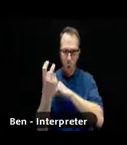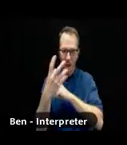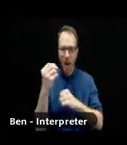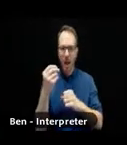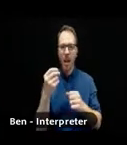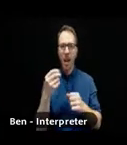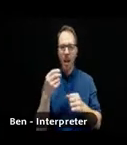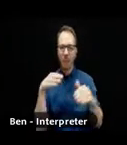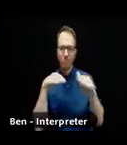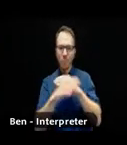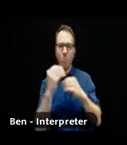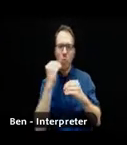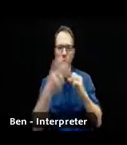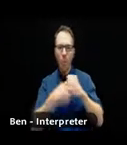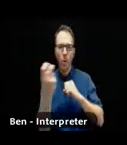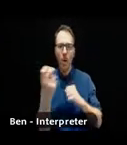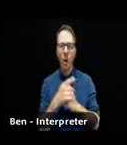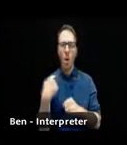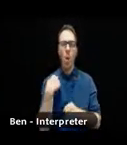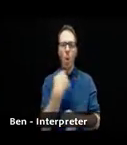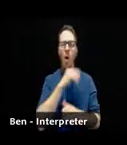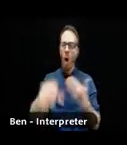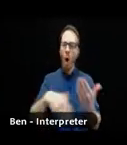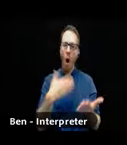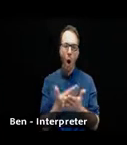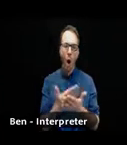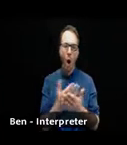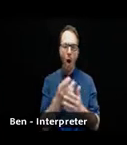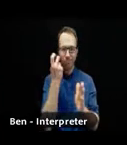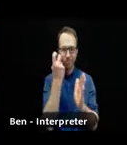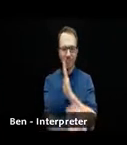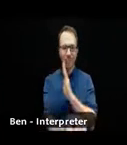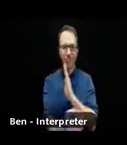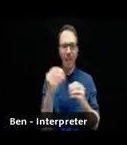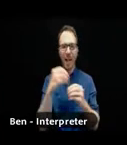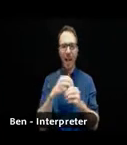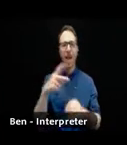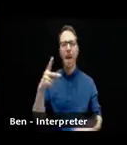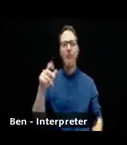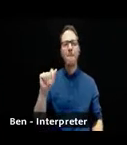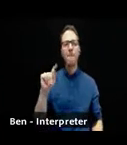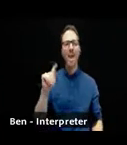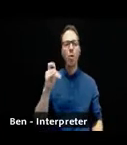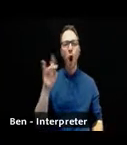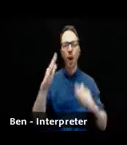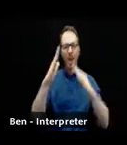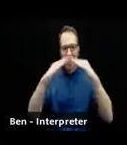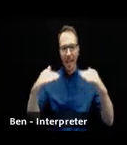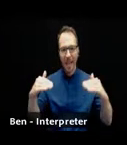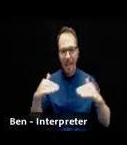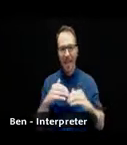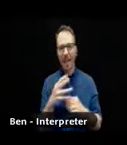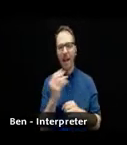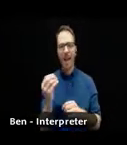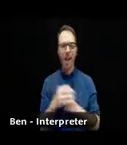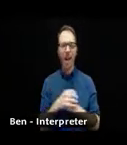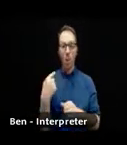And we have all been swimming in the sea of patriarchy and all these other things.